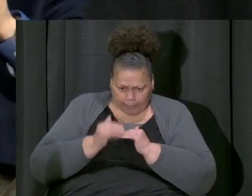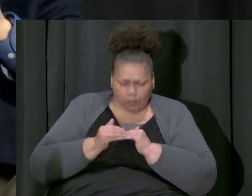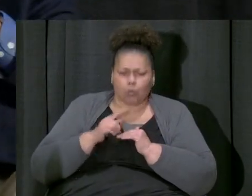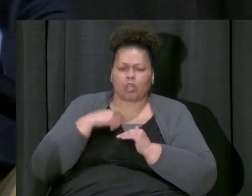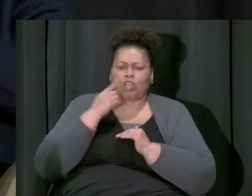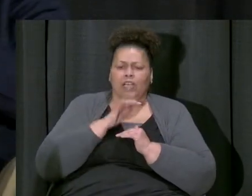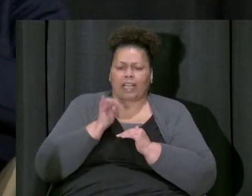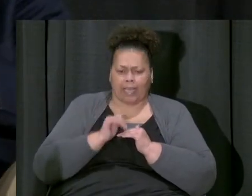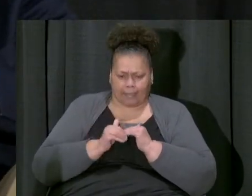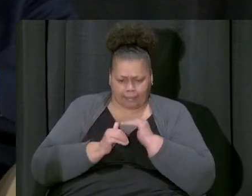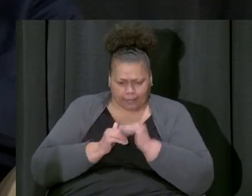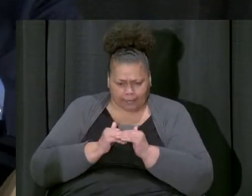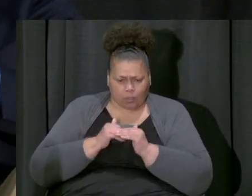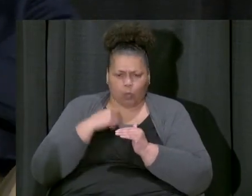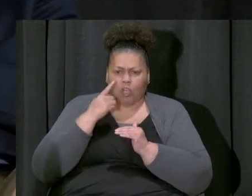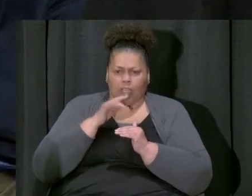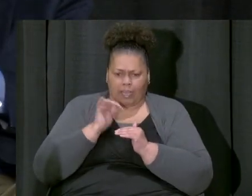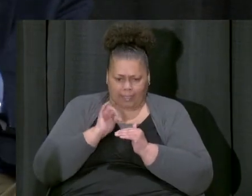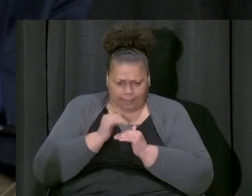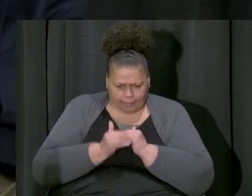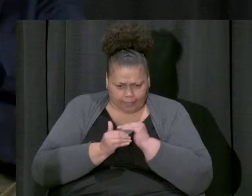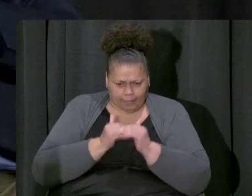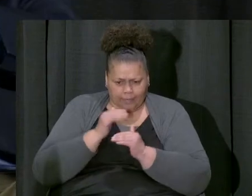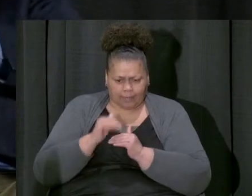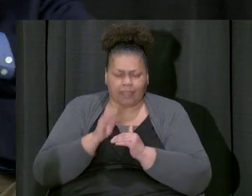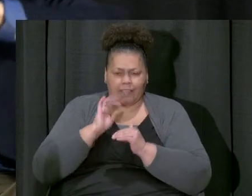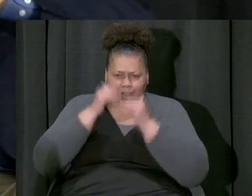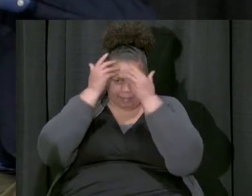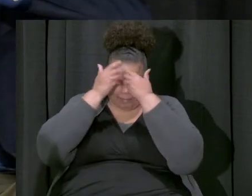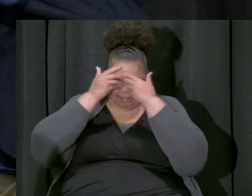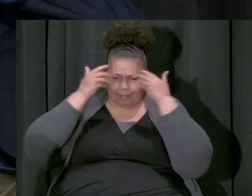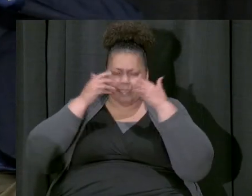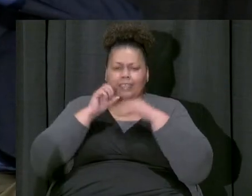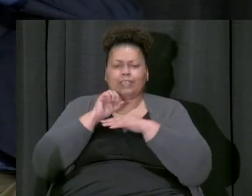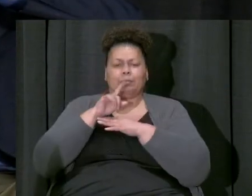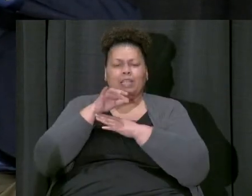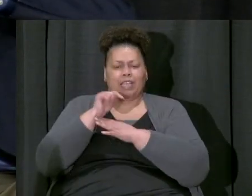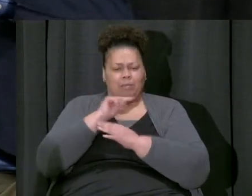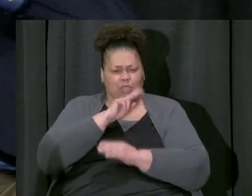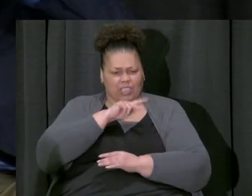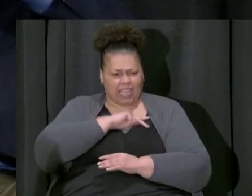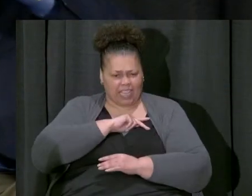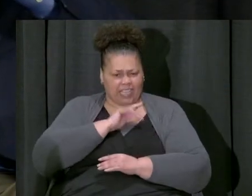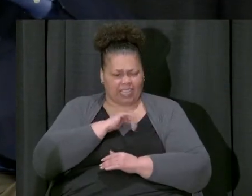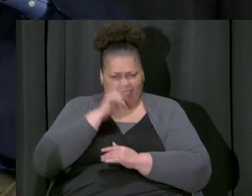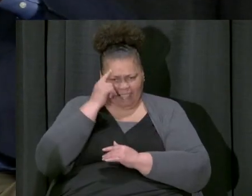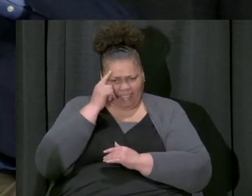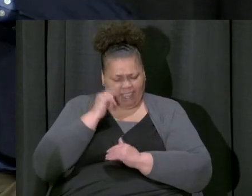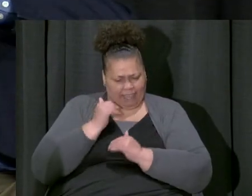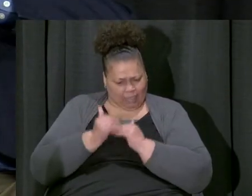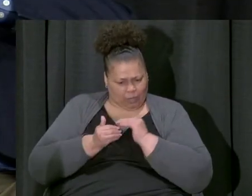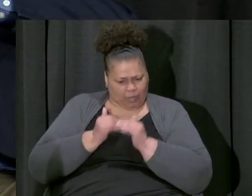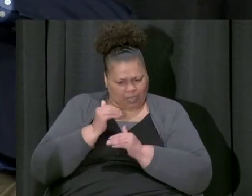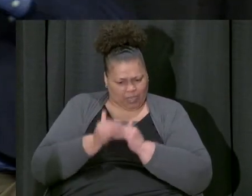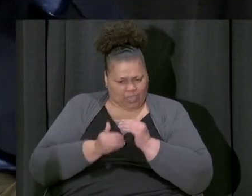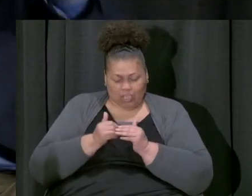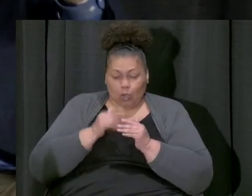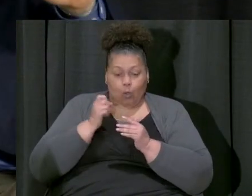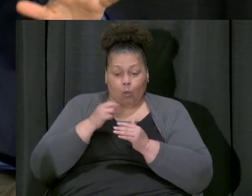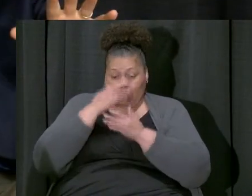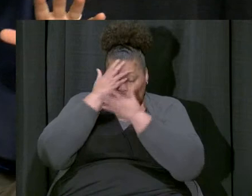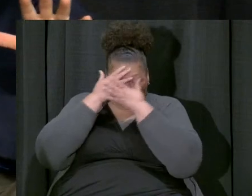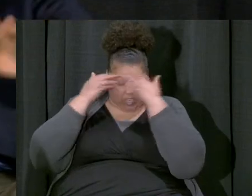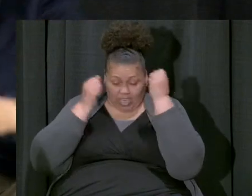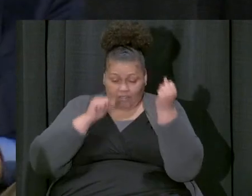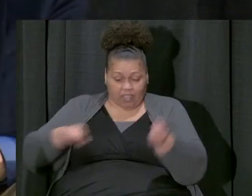split personality, if you will, yeah. Thinking incrementally and then also just forget everything we have. If we're going to design it all from